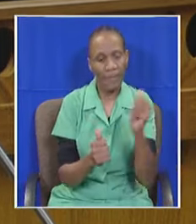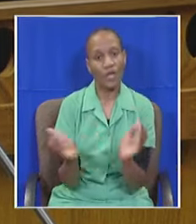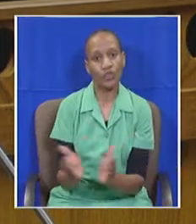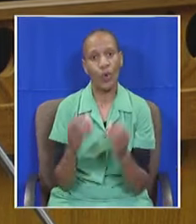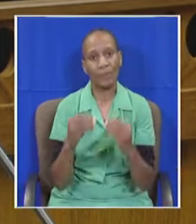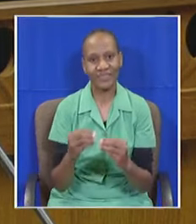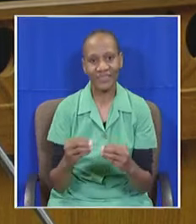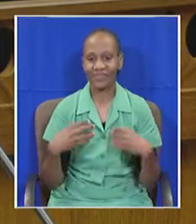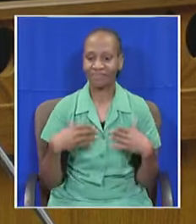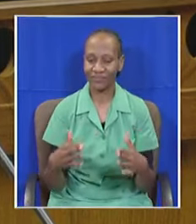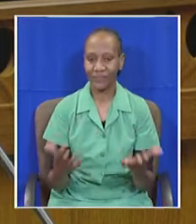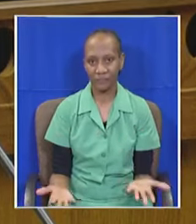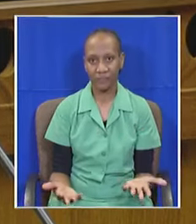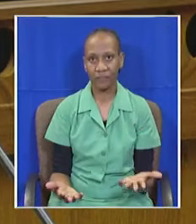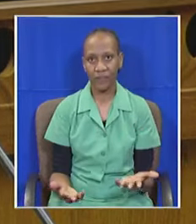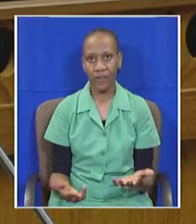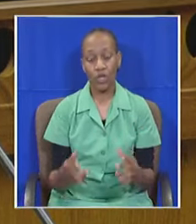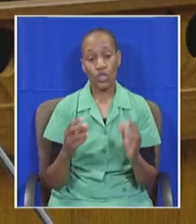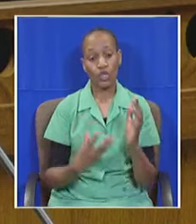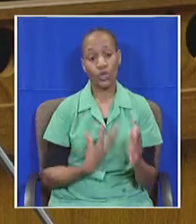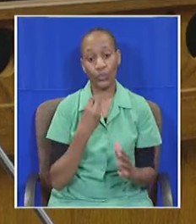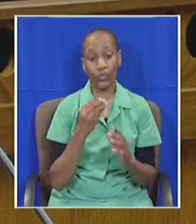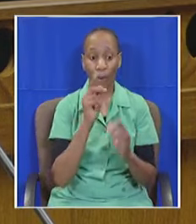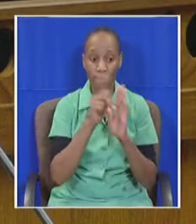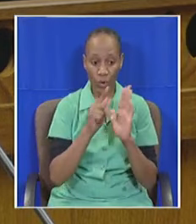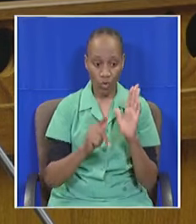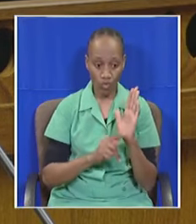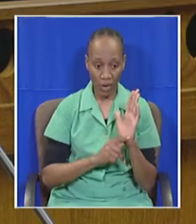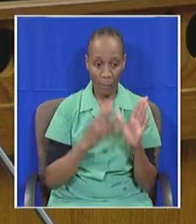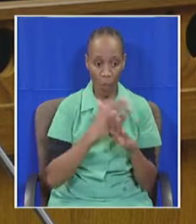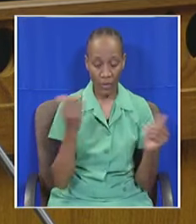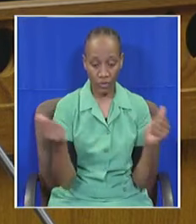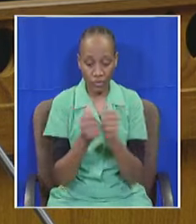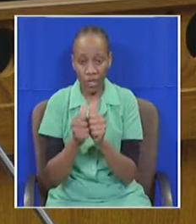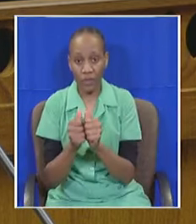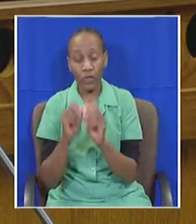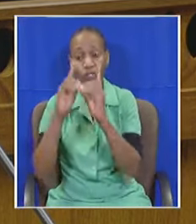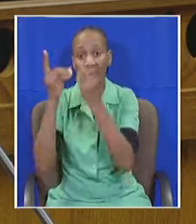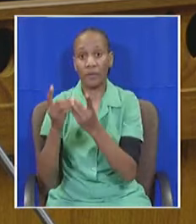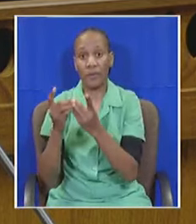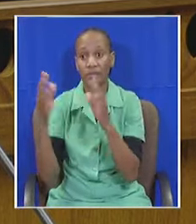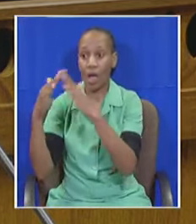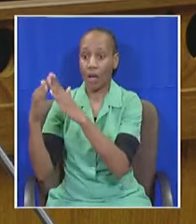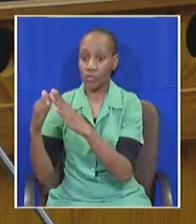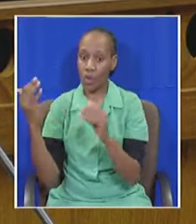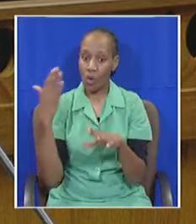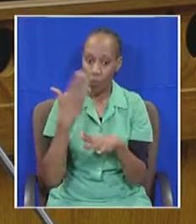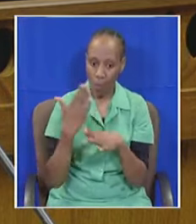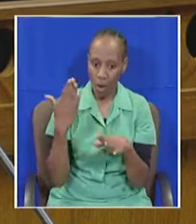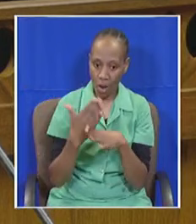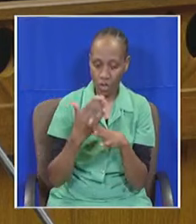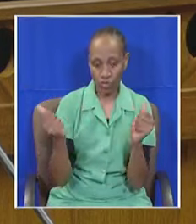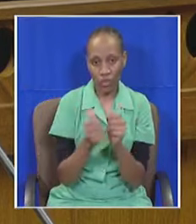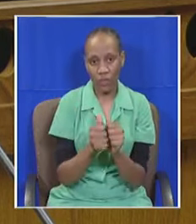businesses. A successful youth build program, which they're doing with the Department of Human Settlement, creating jobs through